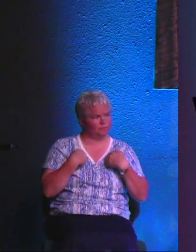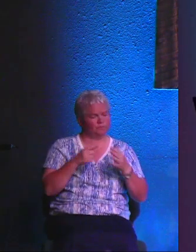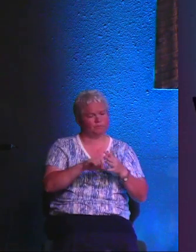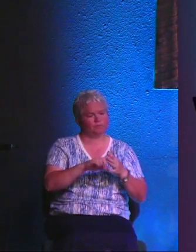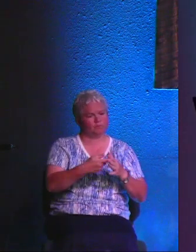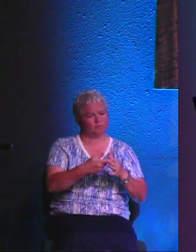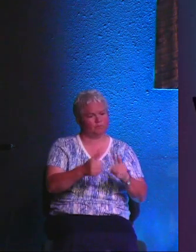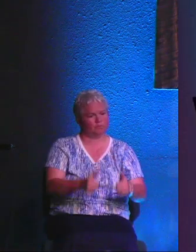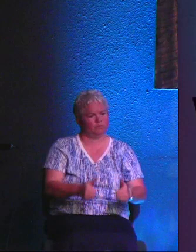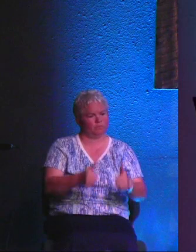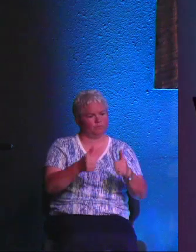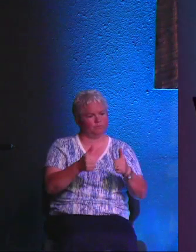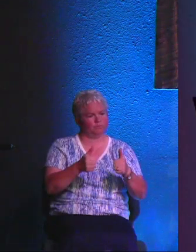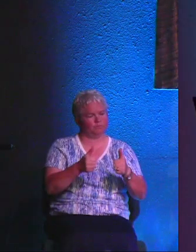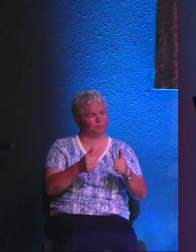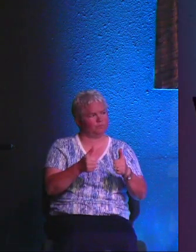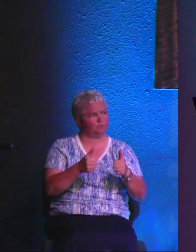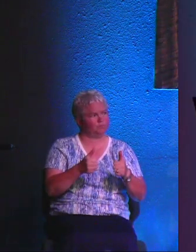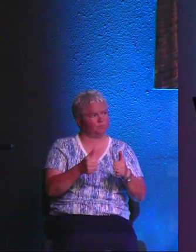start at life,